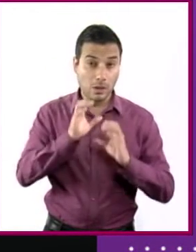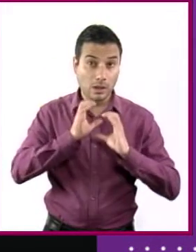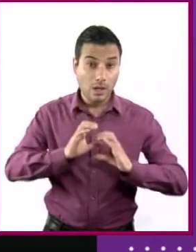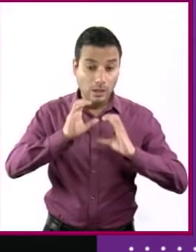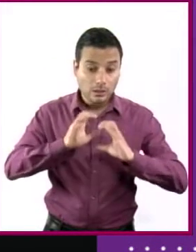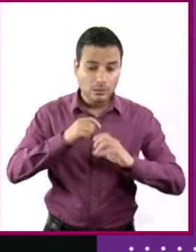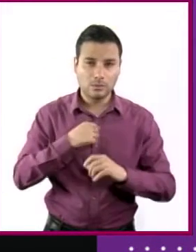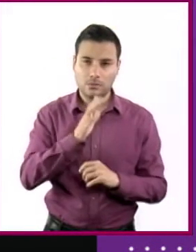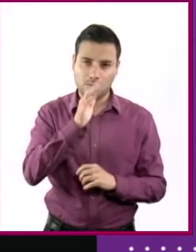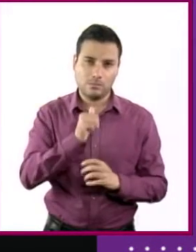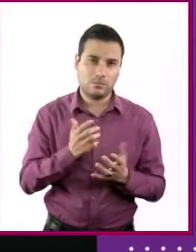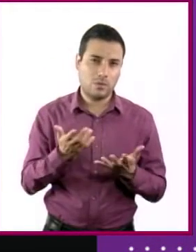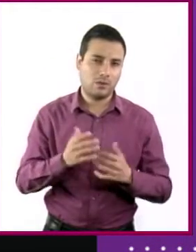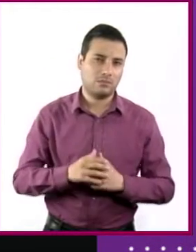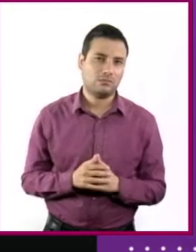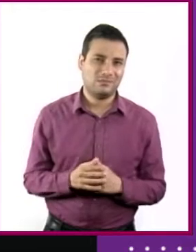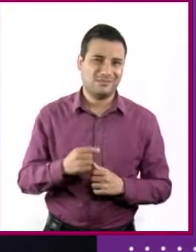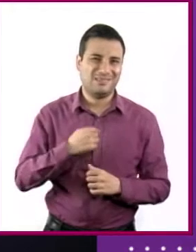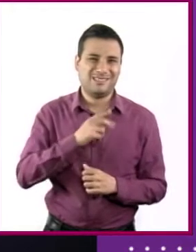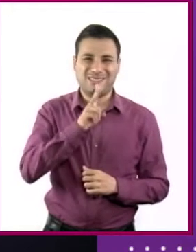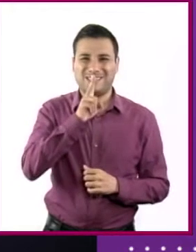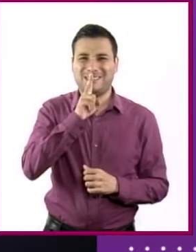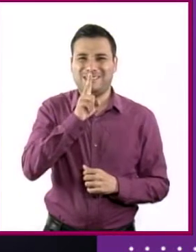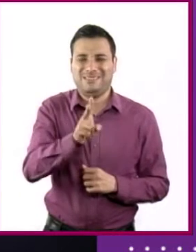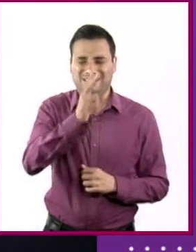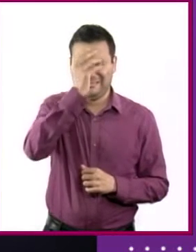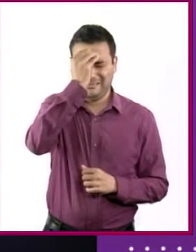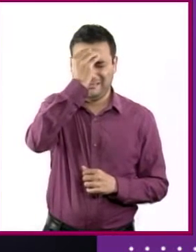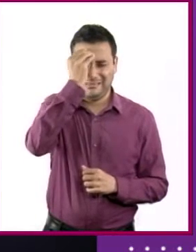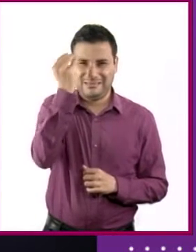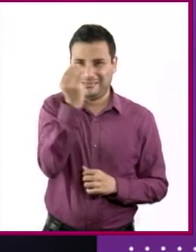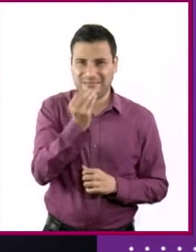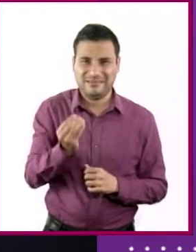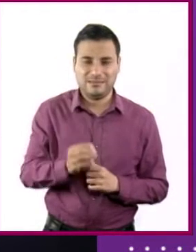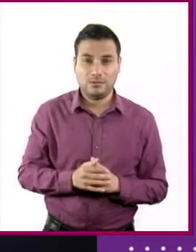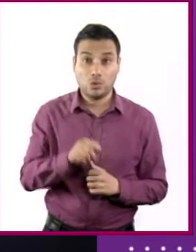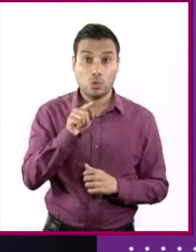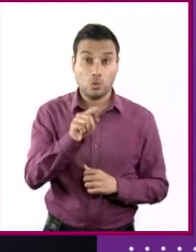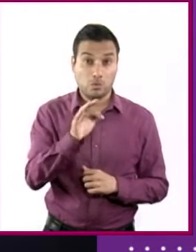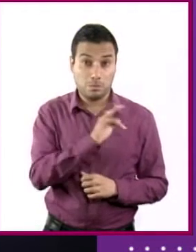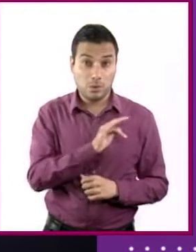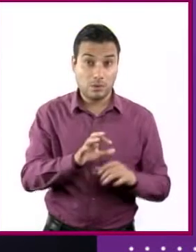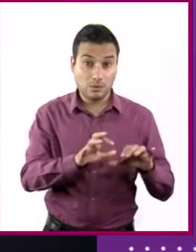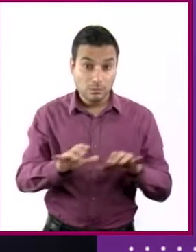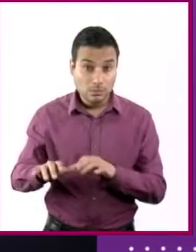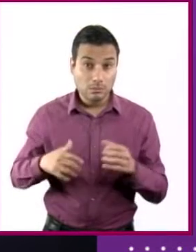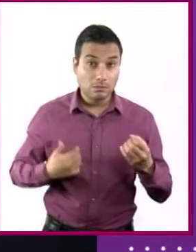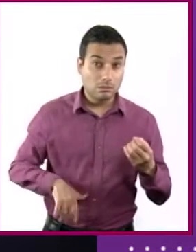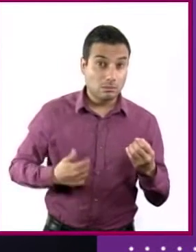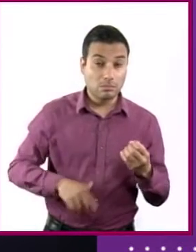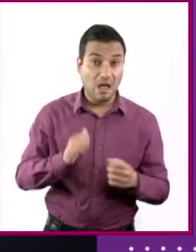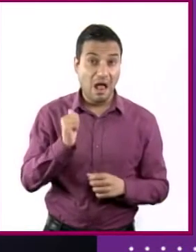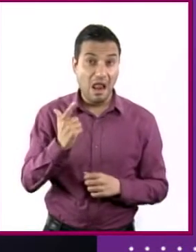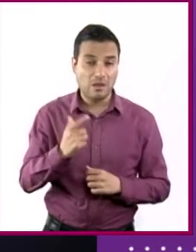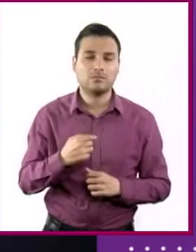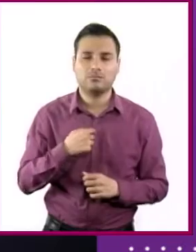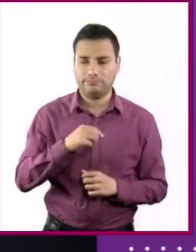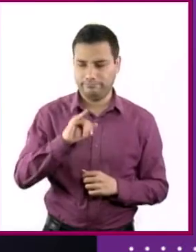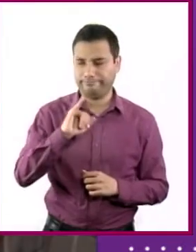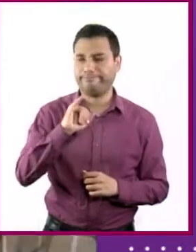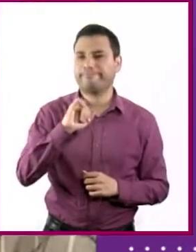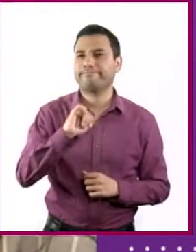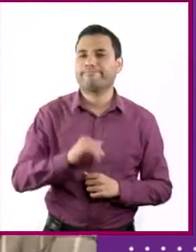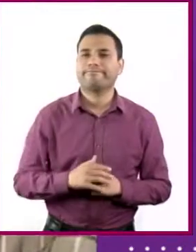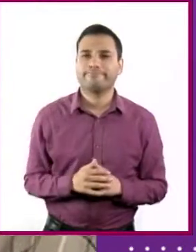I couldn't. I have a terrible voice. And could you play an instrument when you were 6? Yes, I